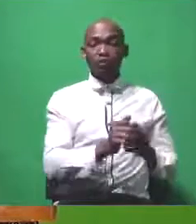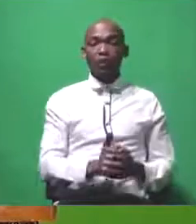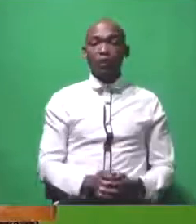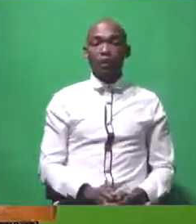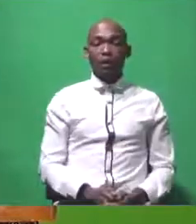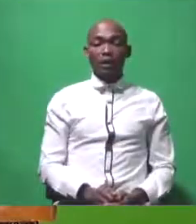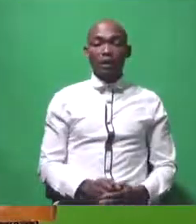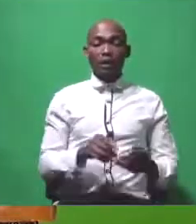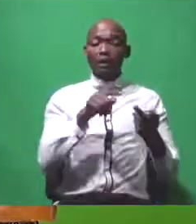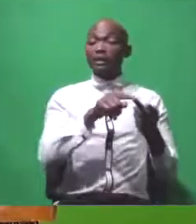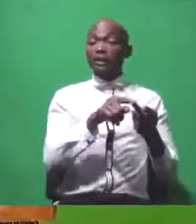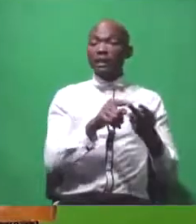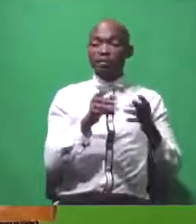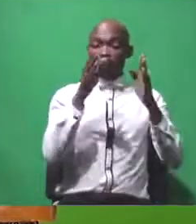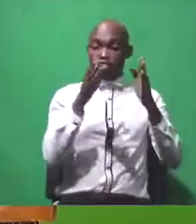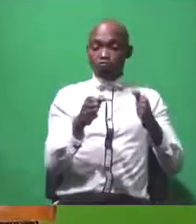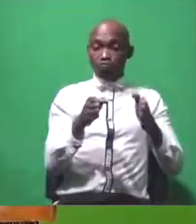Hoy, joint